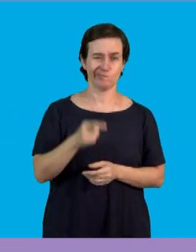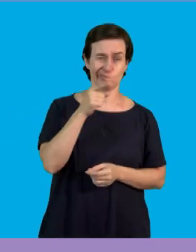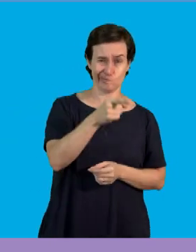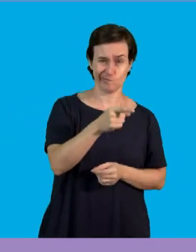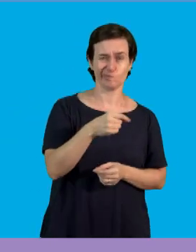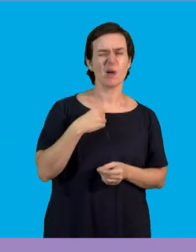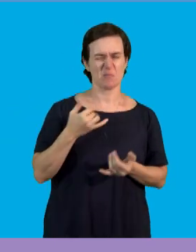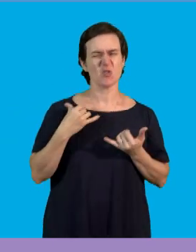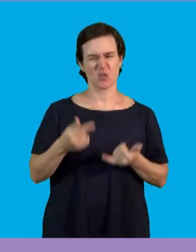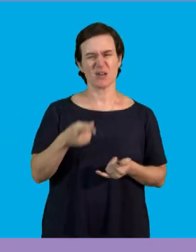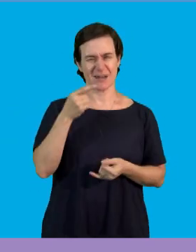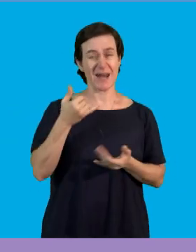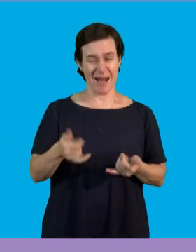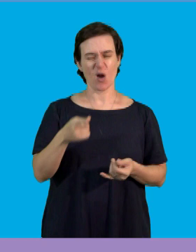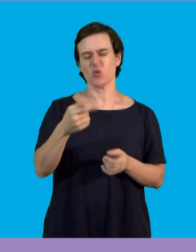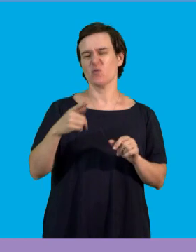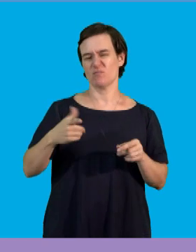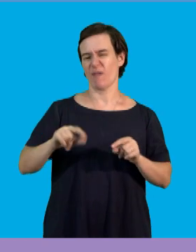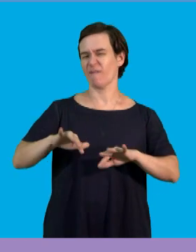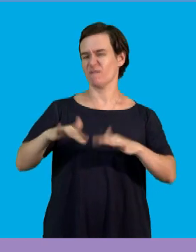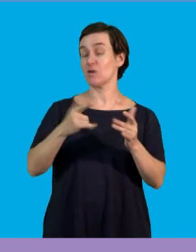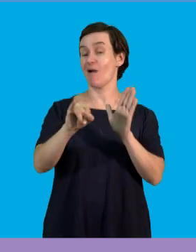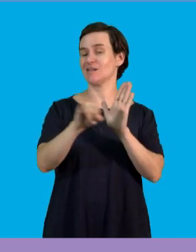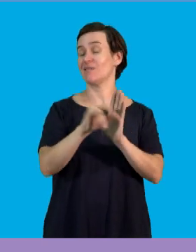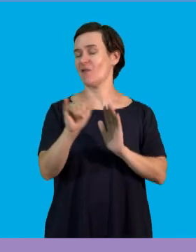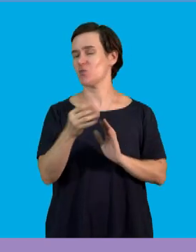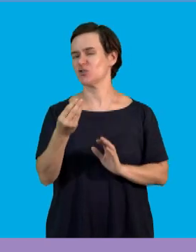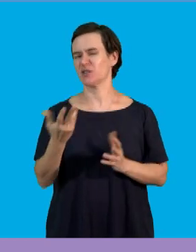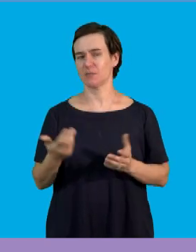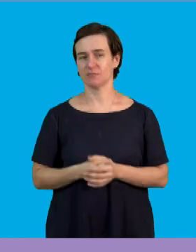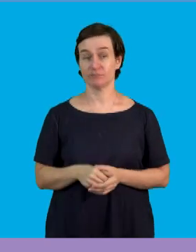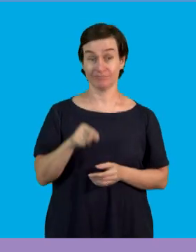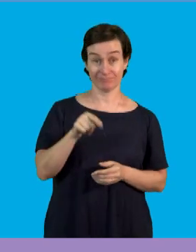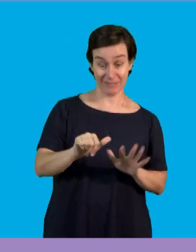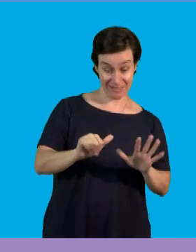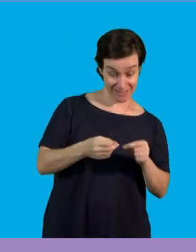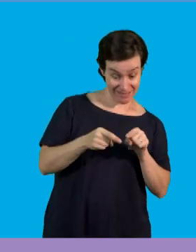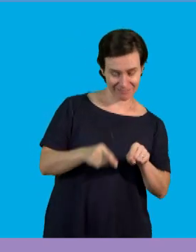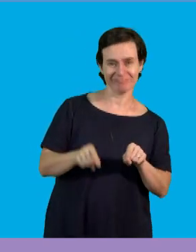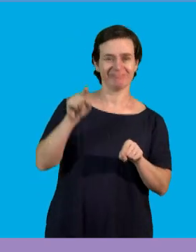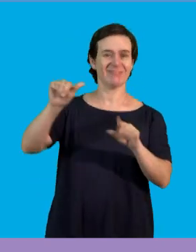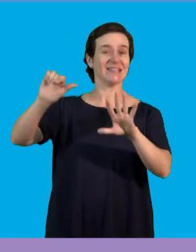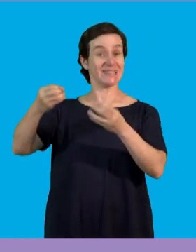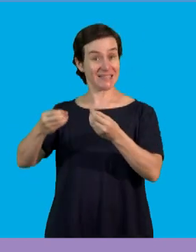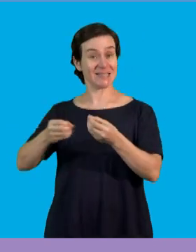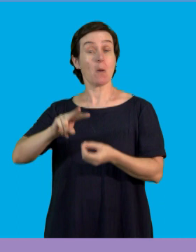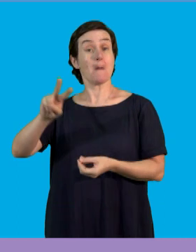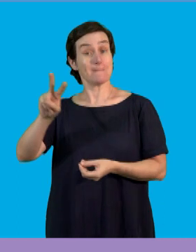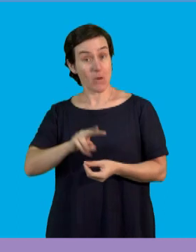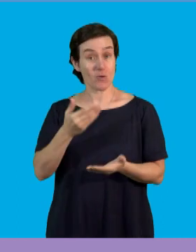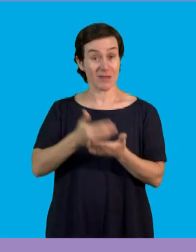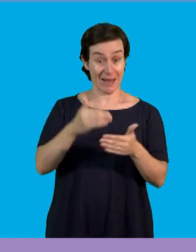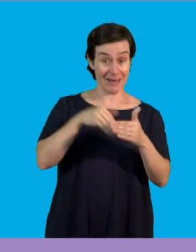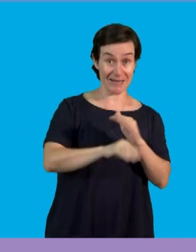common? I'm pretty sure by now you've identified them. So we have 60 and we have 60. Both the multiples